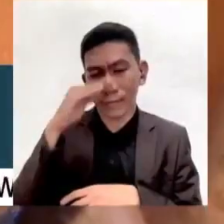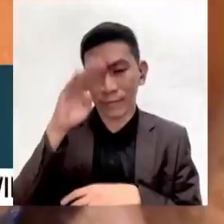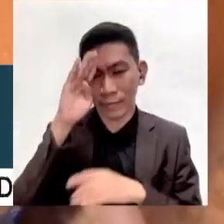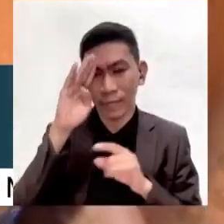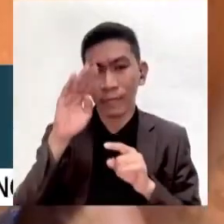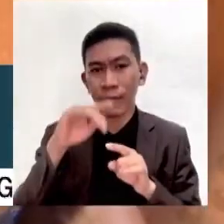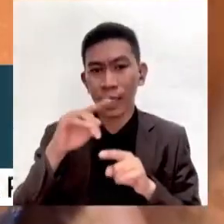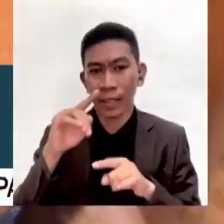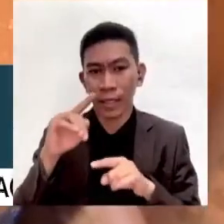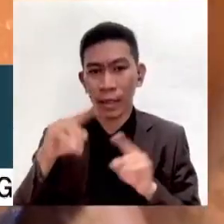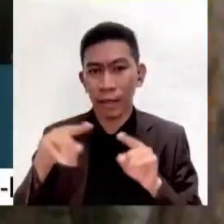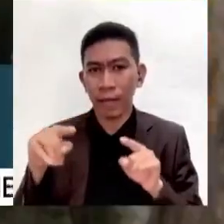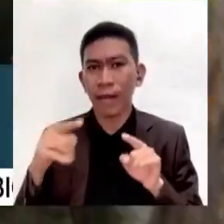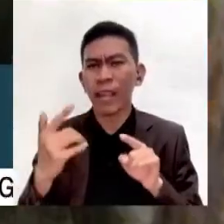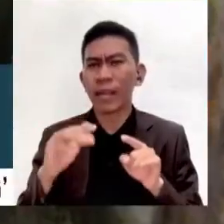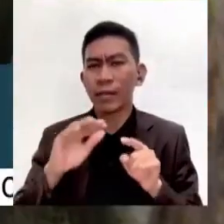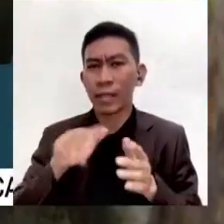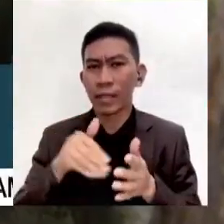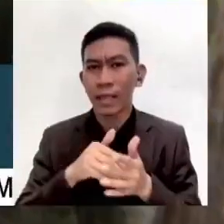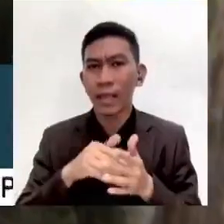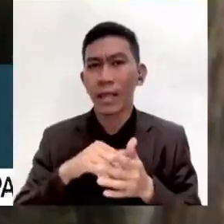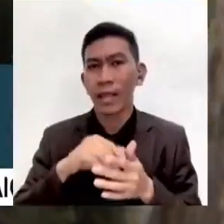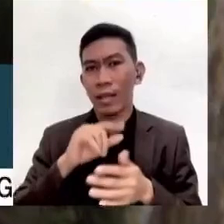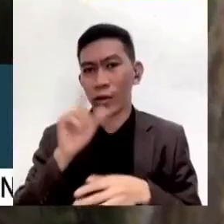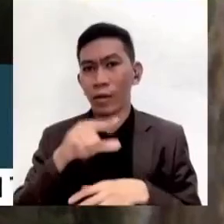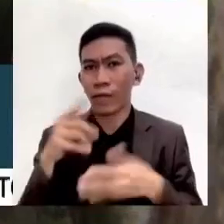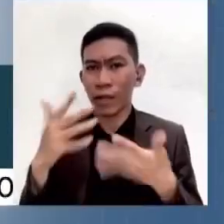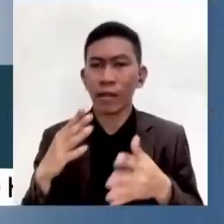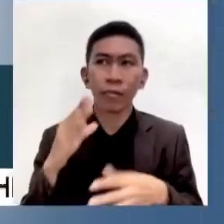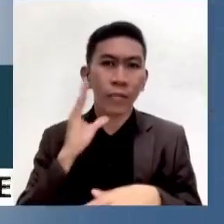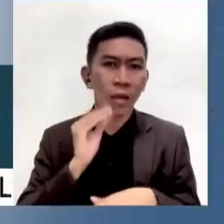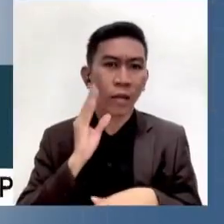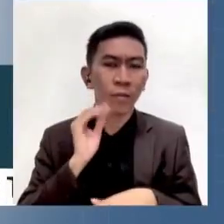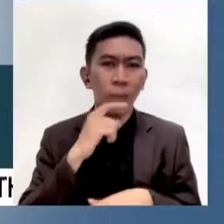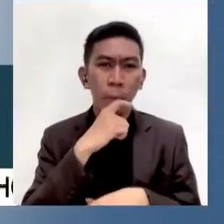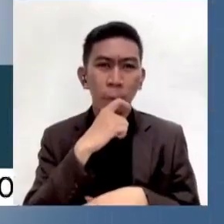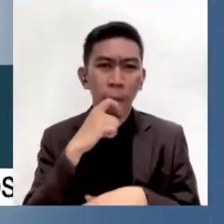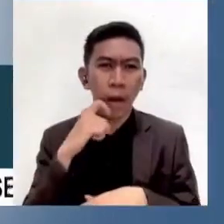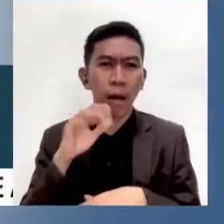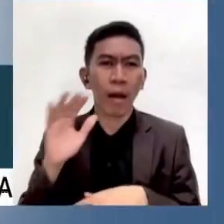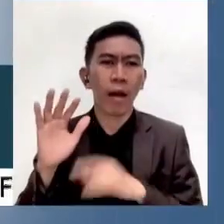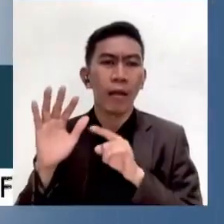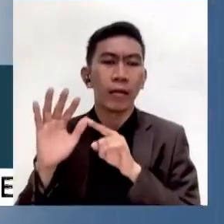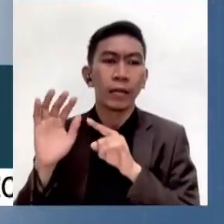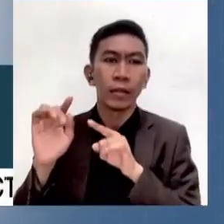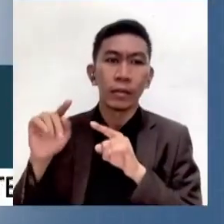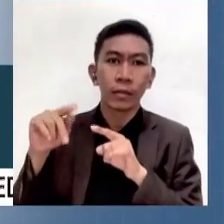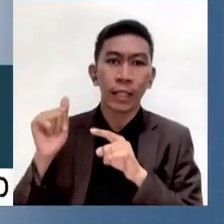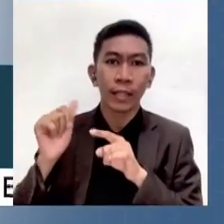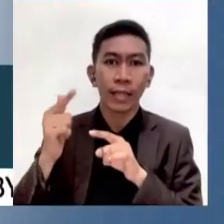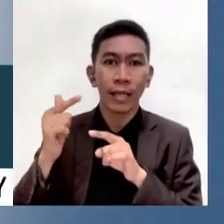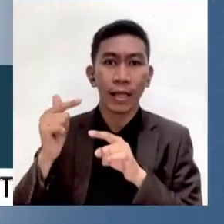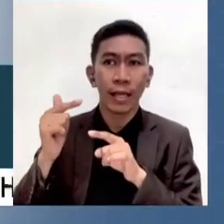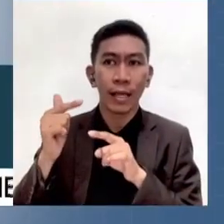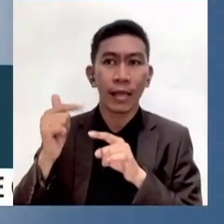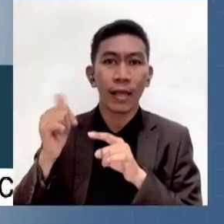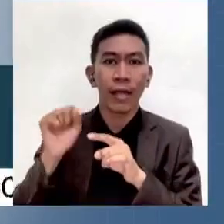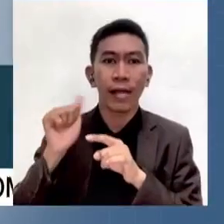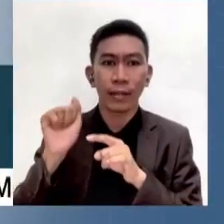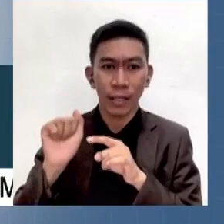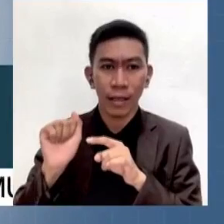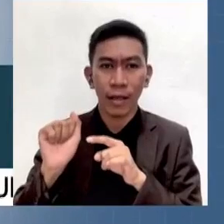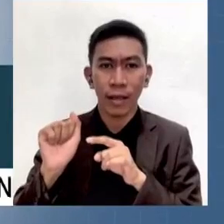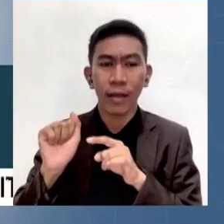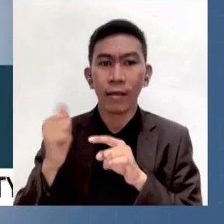Luzon already experiencing drought, according to the State Weather Bureau. At least 25 areas in different parts of the country are